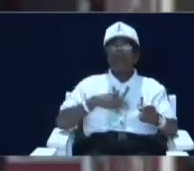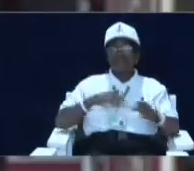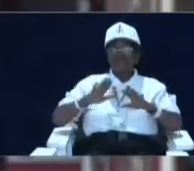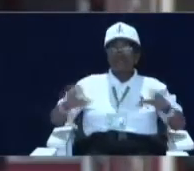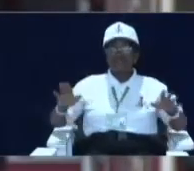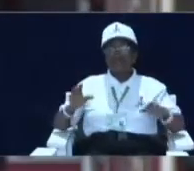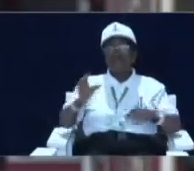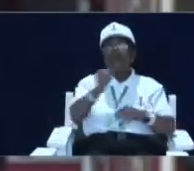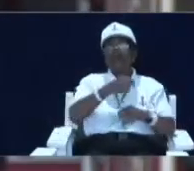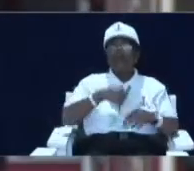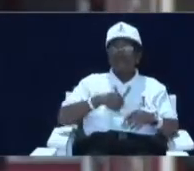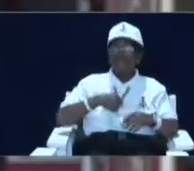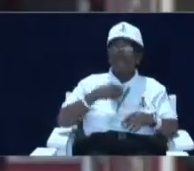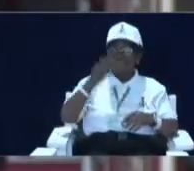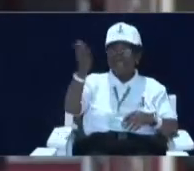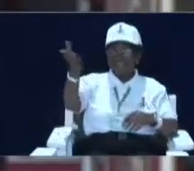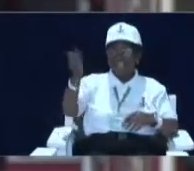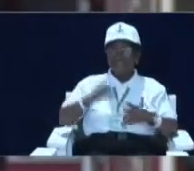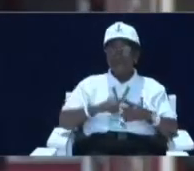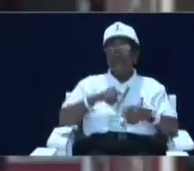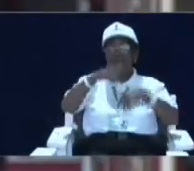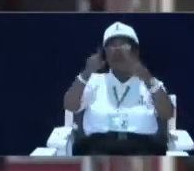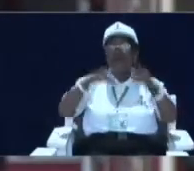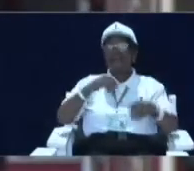I was glad.